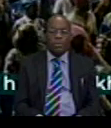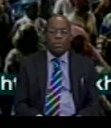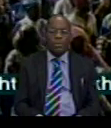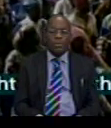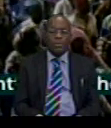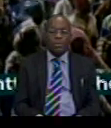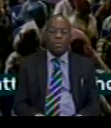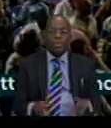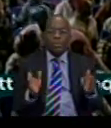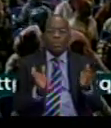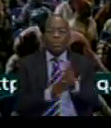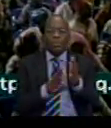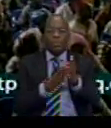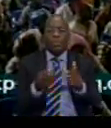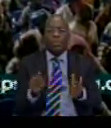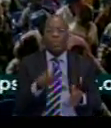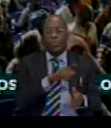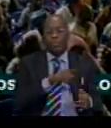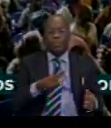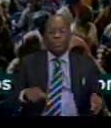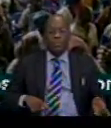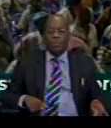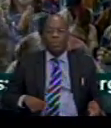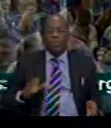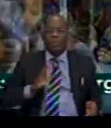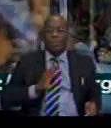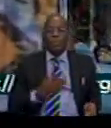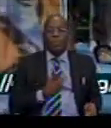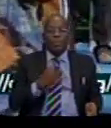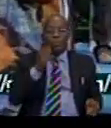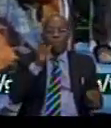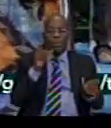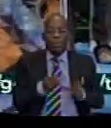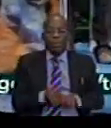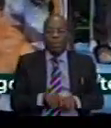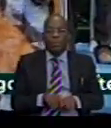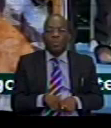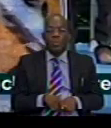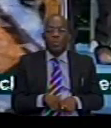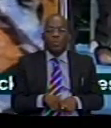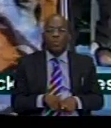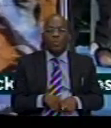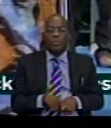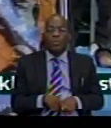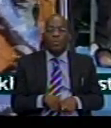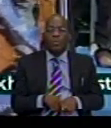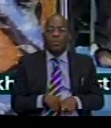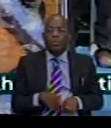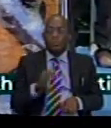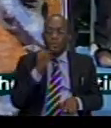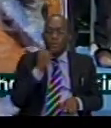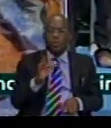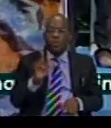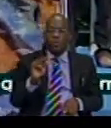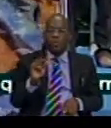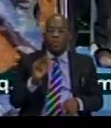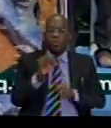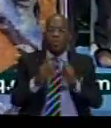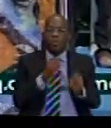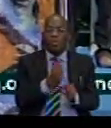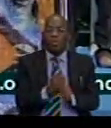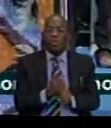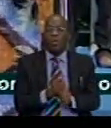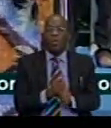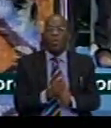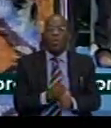Praise the Lord. Our brother's, our sister's here name is Ajato Immaculate. She's 20 years old, and she wants to testify of